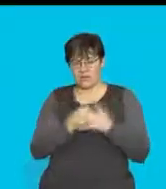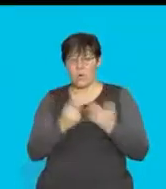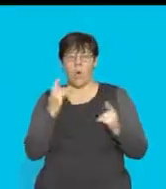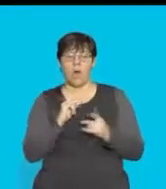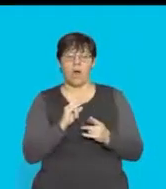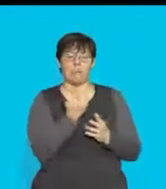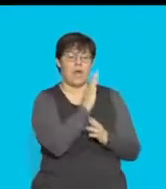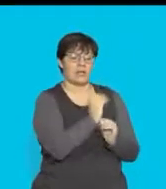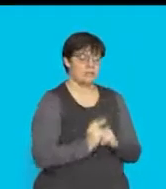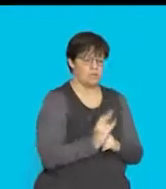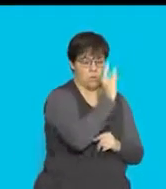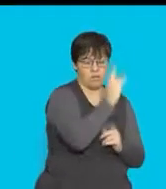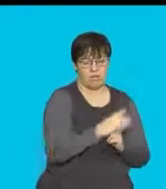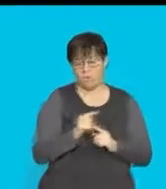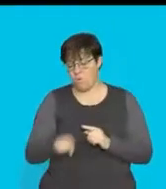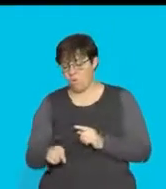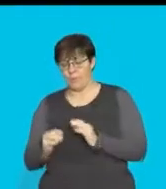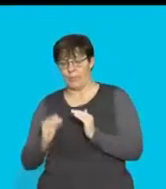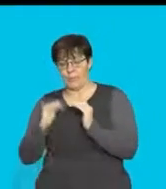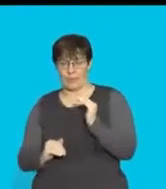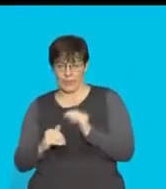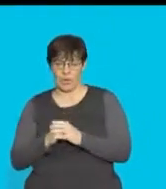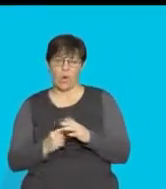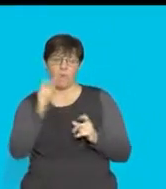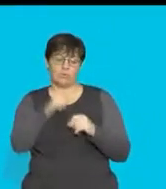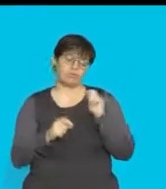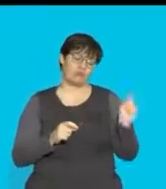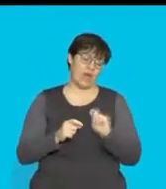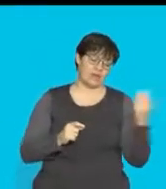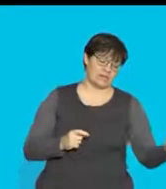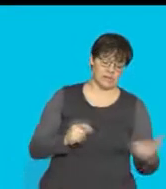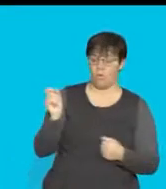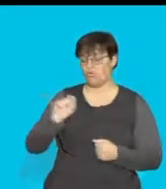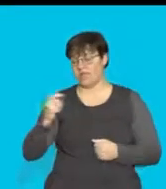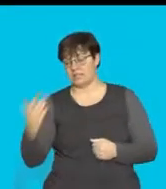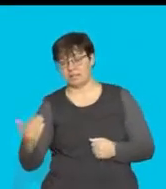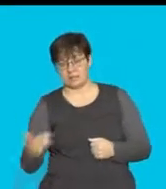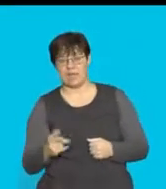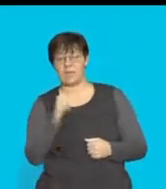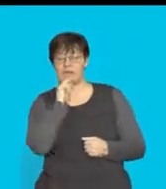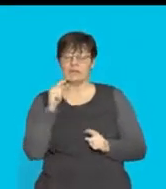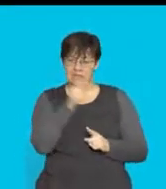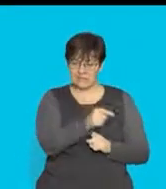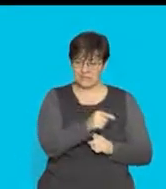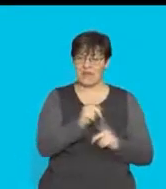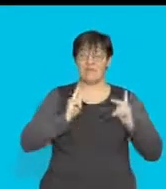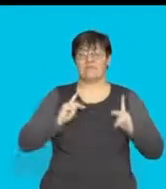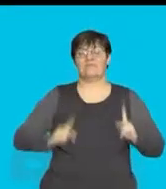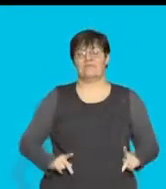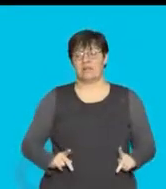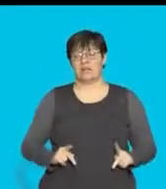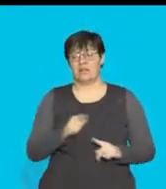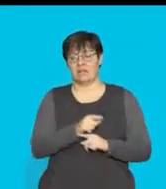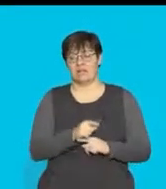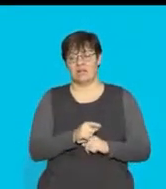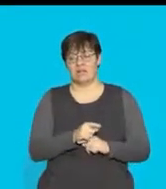the plant being tall or an individual being right-handed, we refer to that as being a description of the